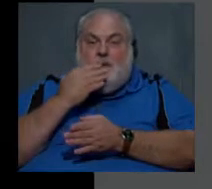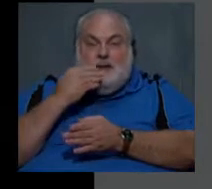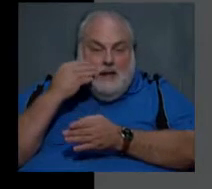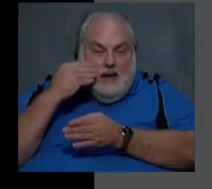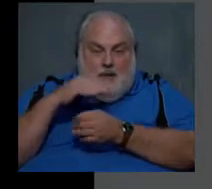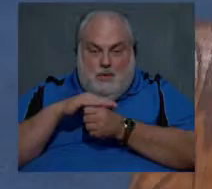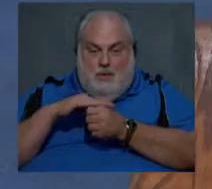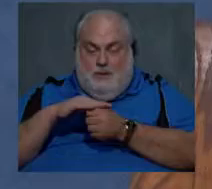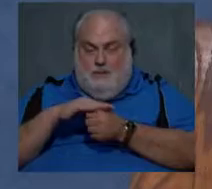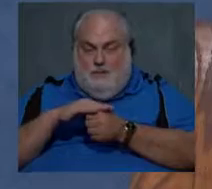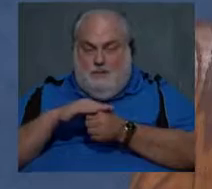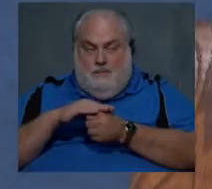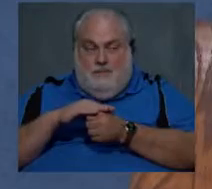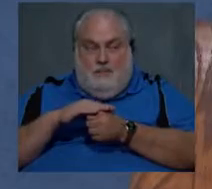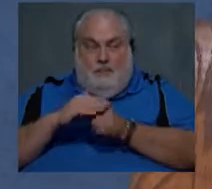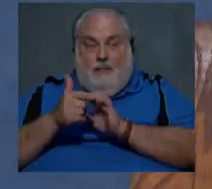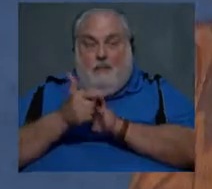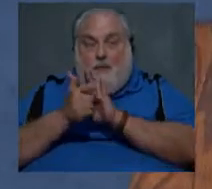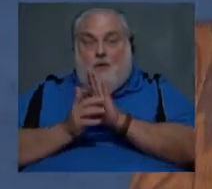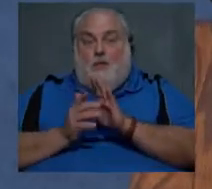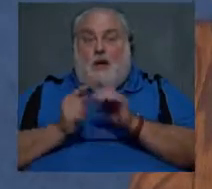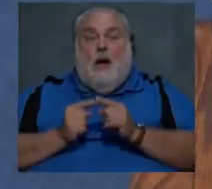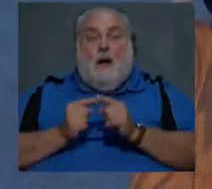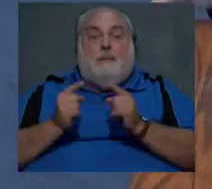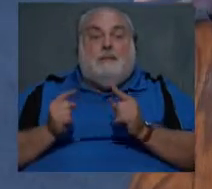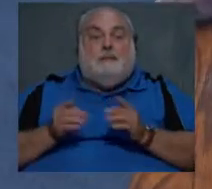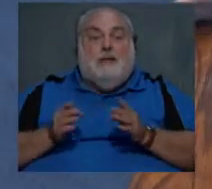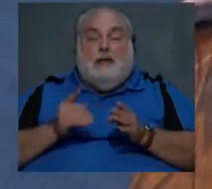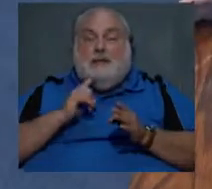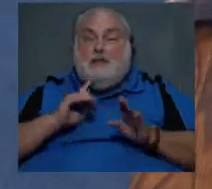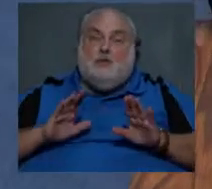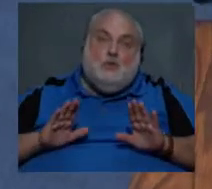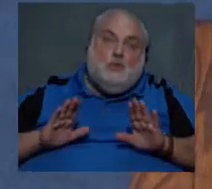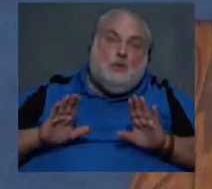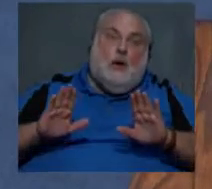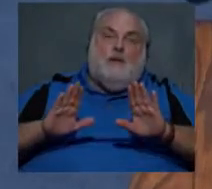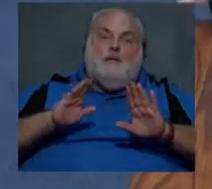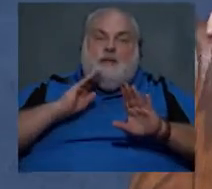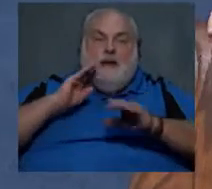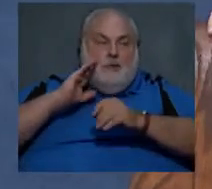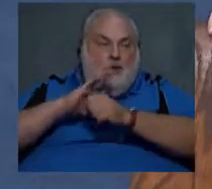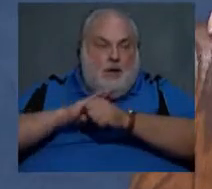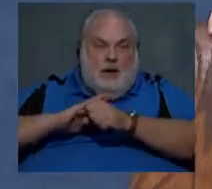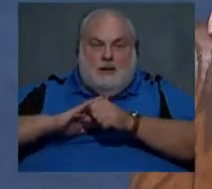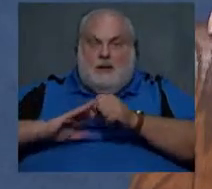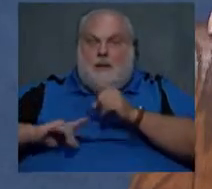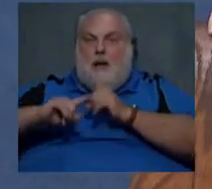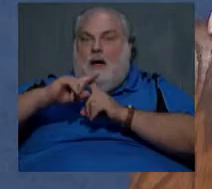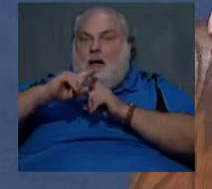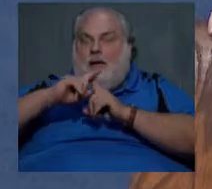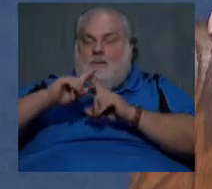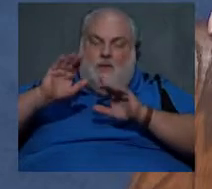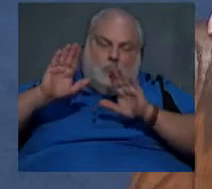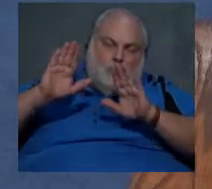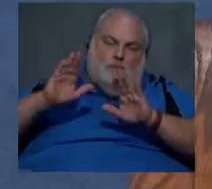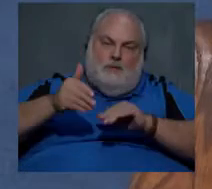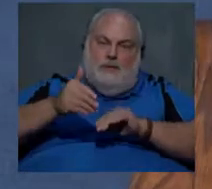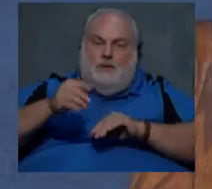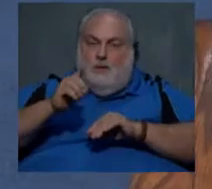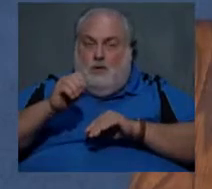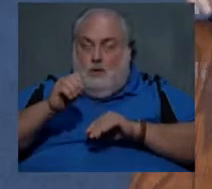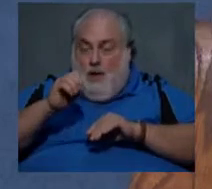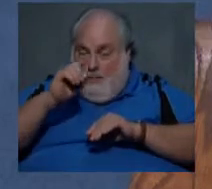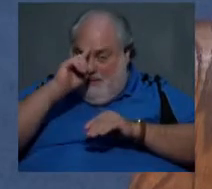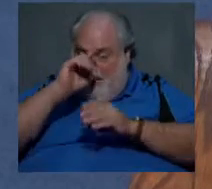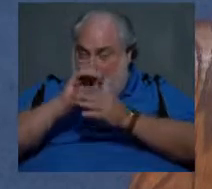Now, the lawyers for the other side said it's great for the neighborhood. It's a terrific thing to do. I